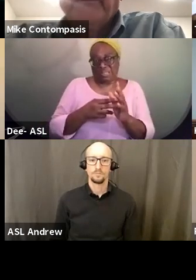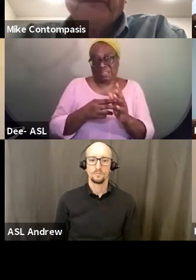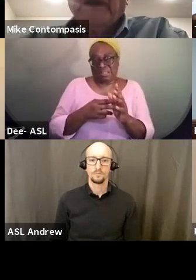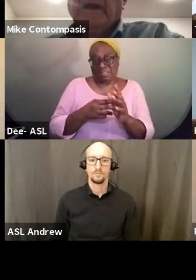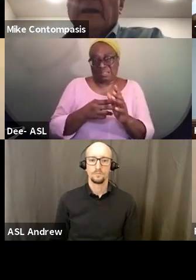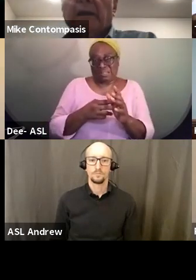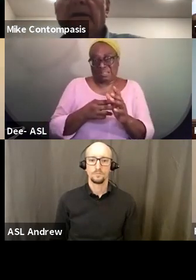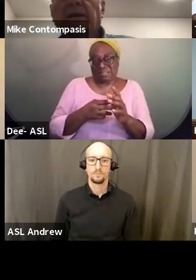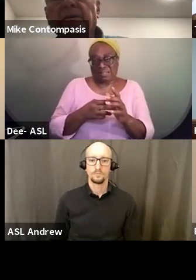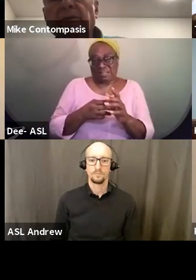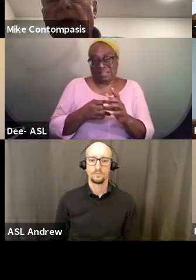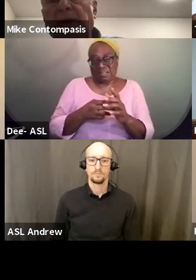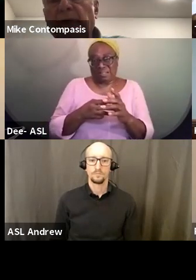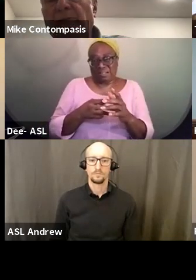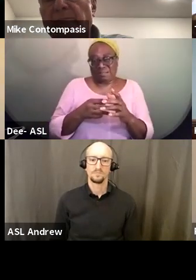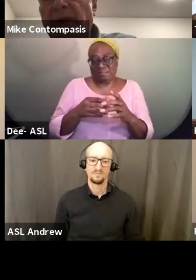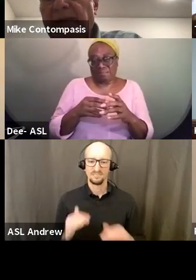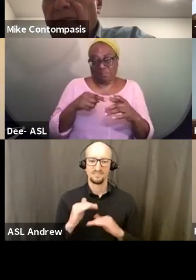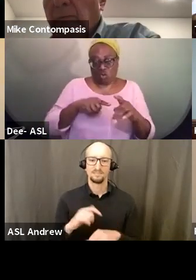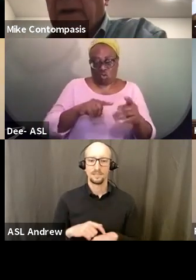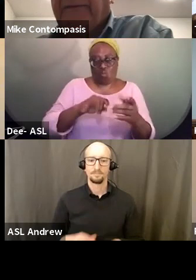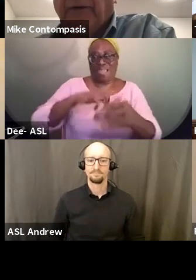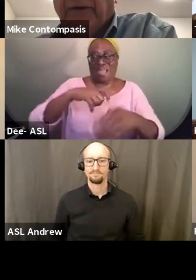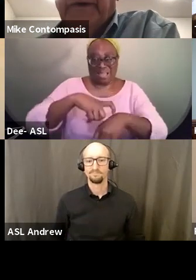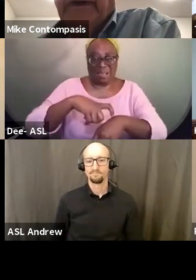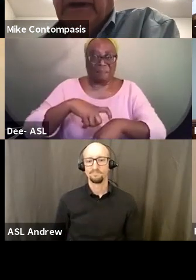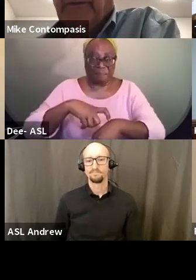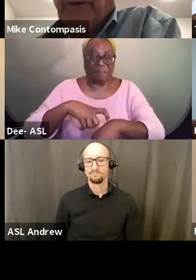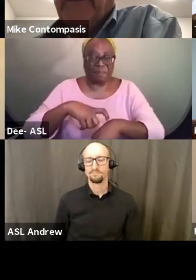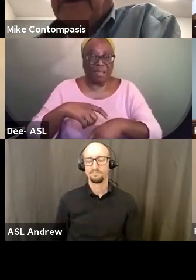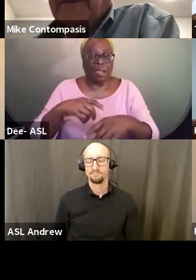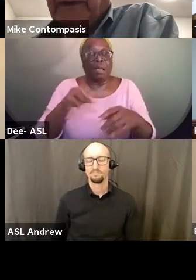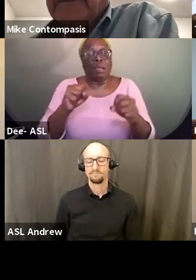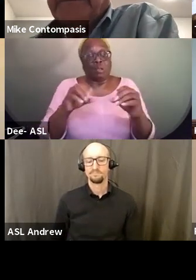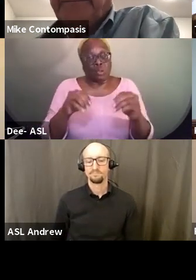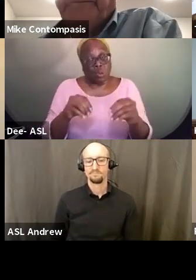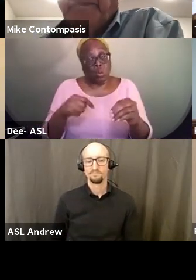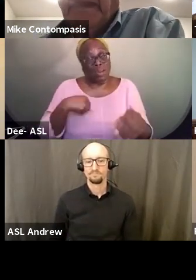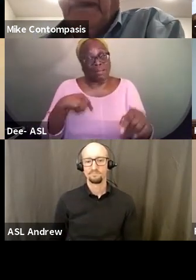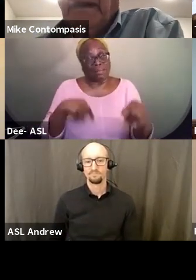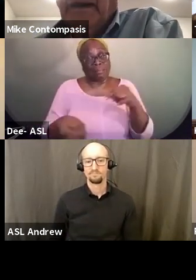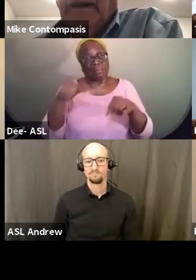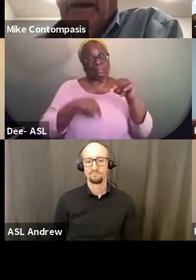And so, you know, I revert back to what I've heard previously.